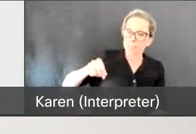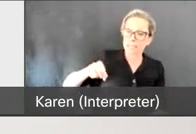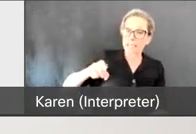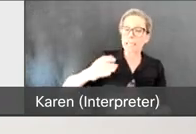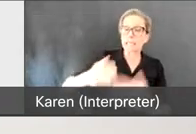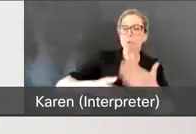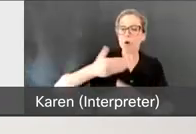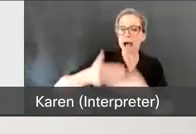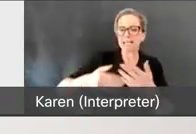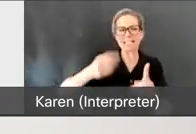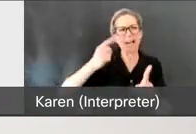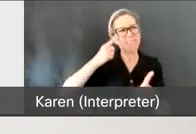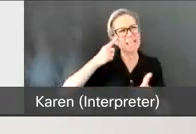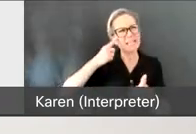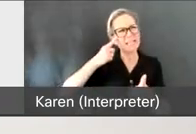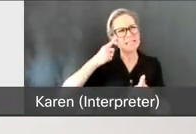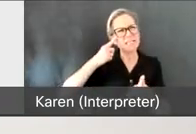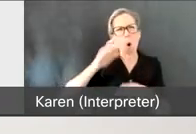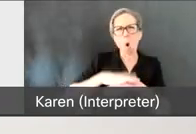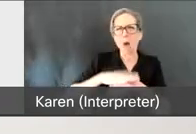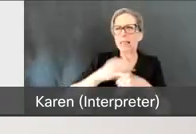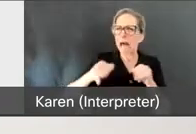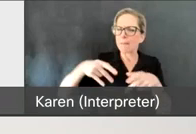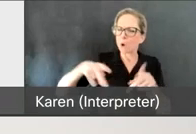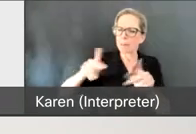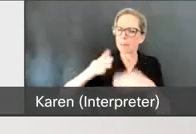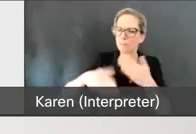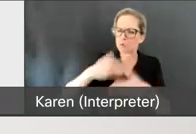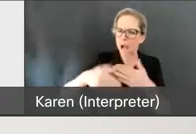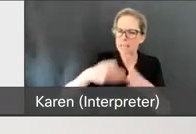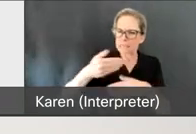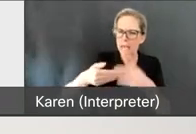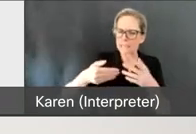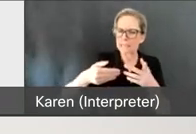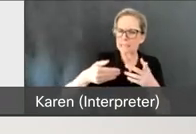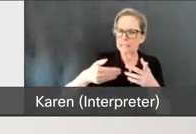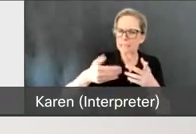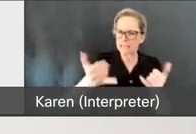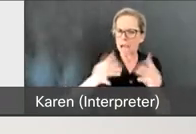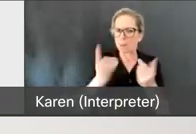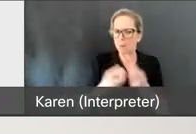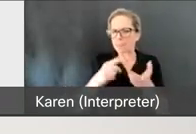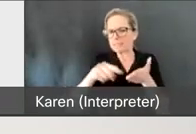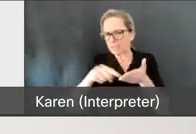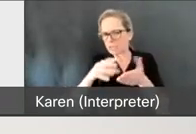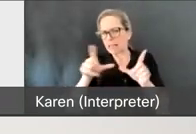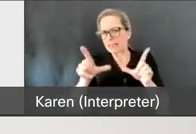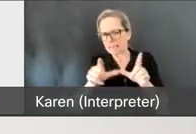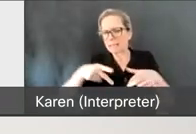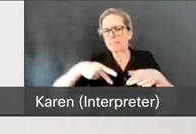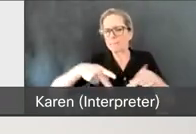applying. I believe there's an online permitting process that's being rolled out by Department of Inspection, Licensing and